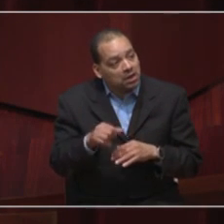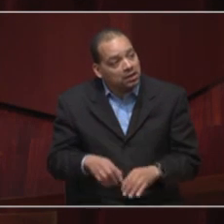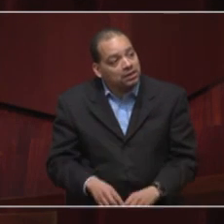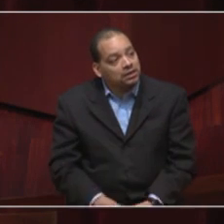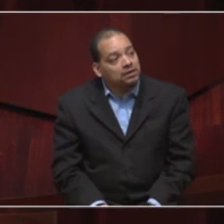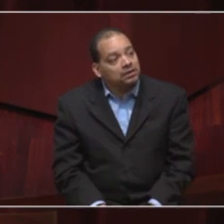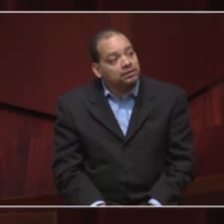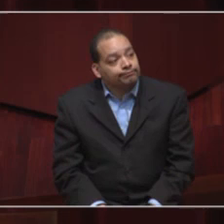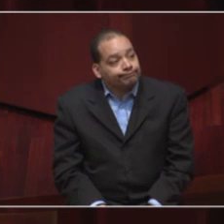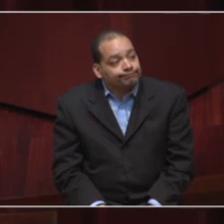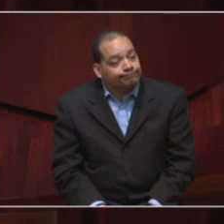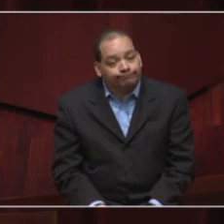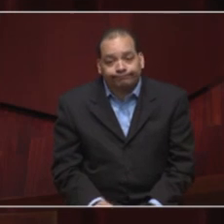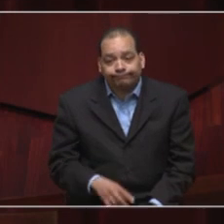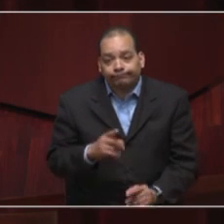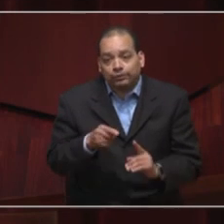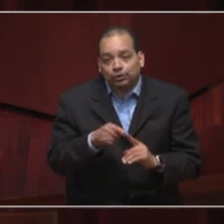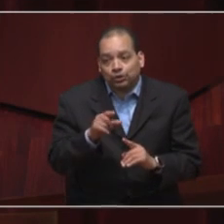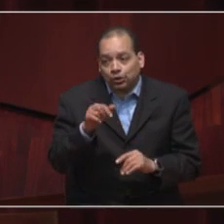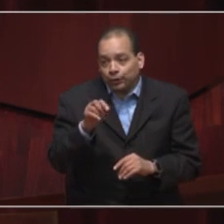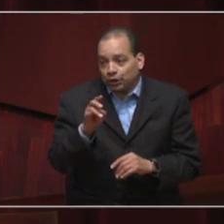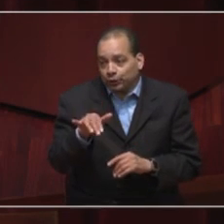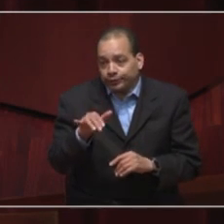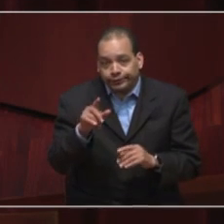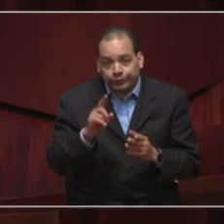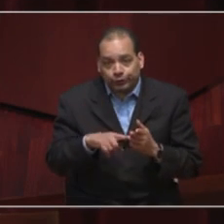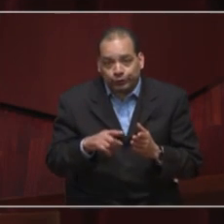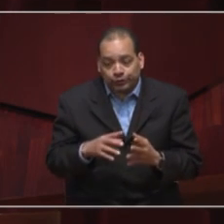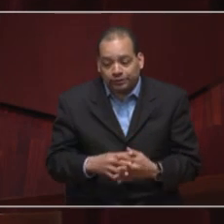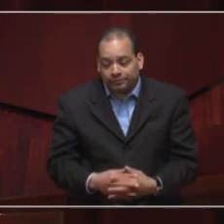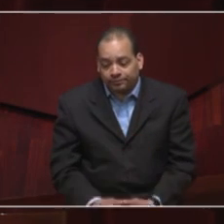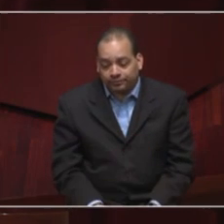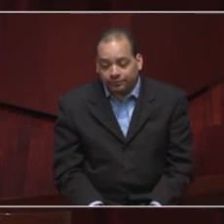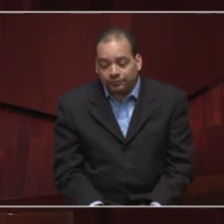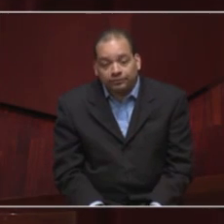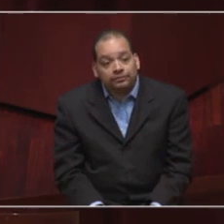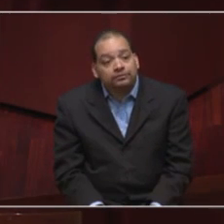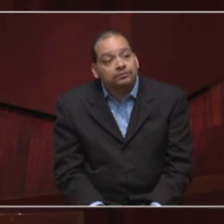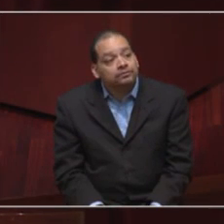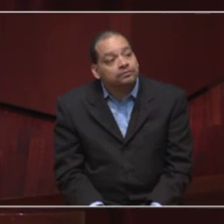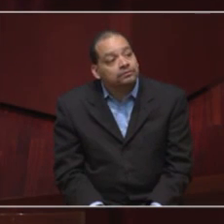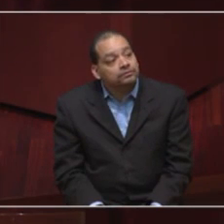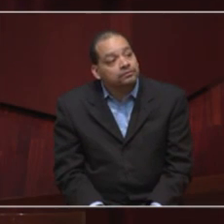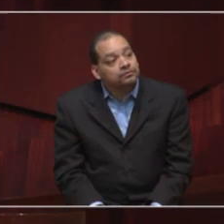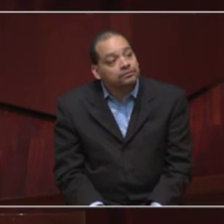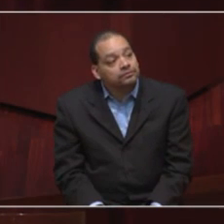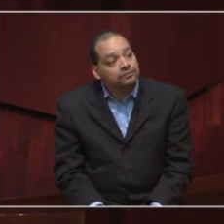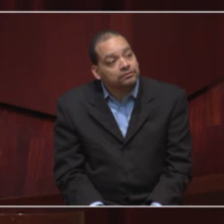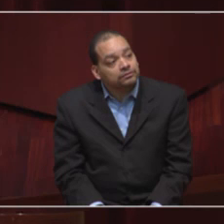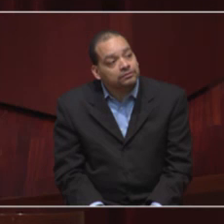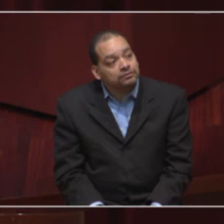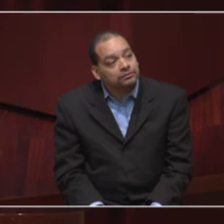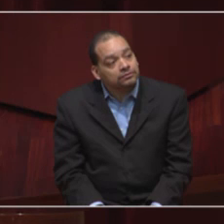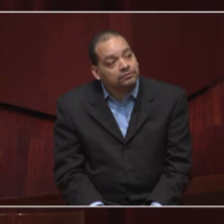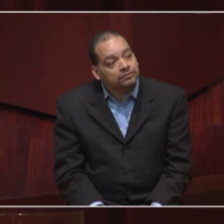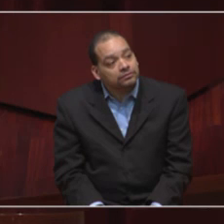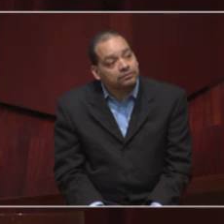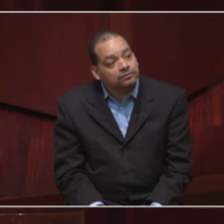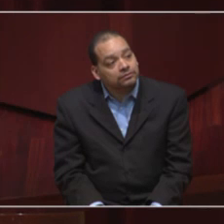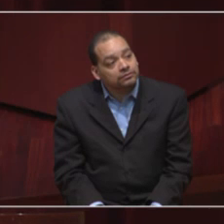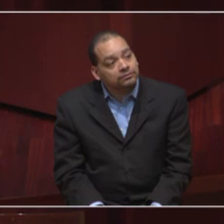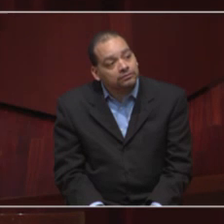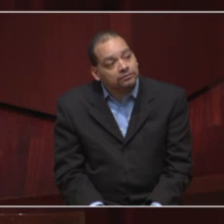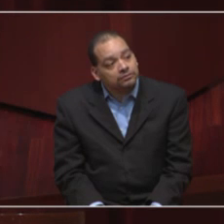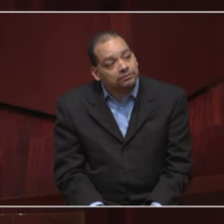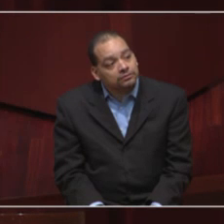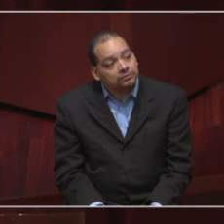button. Okay. So I'll have to look at that. Pen. You see where I'm going? If the user puts